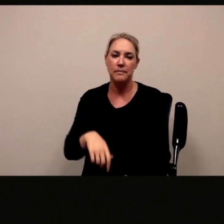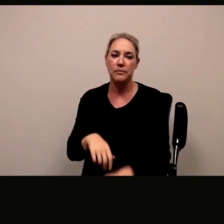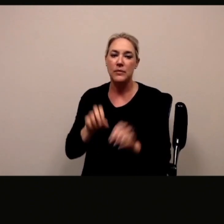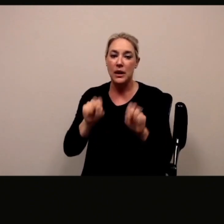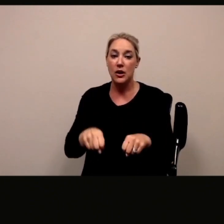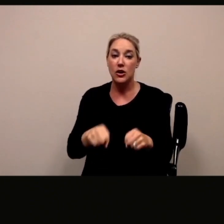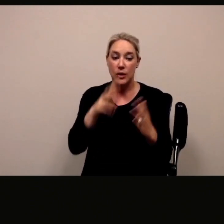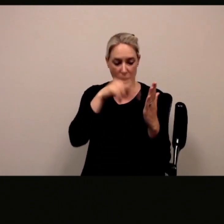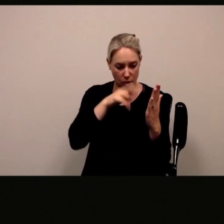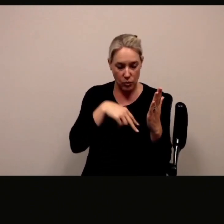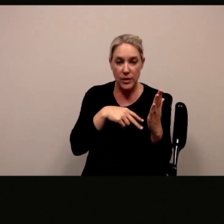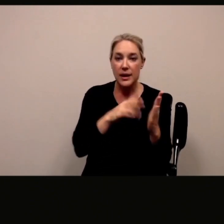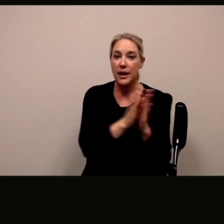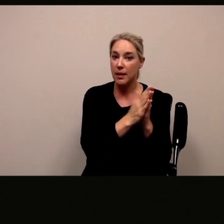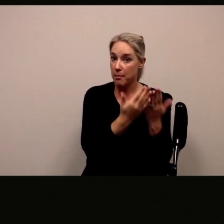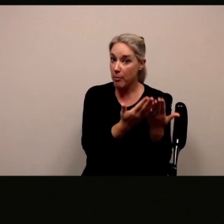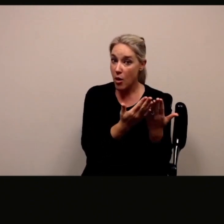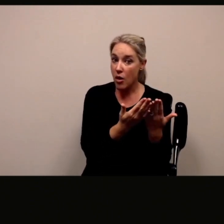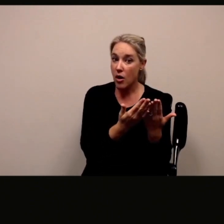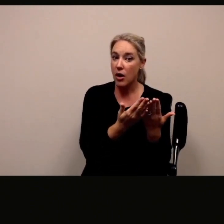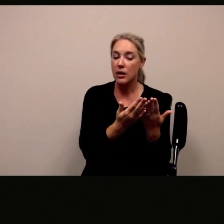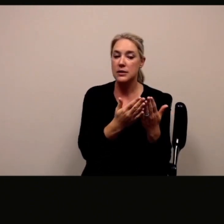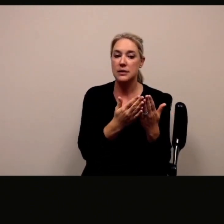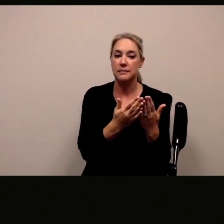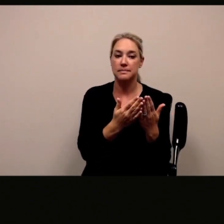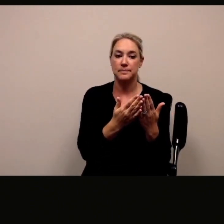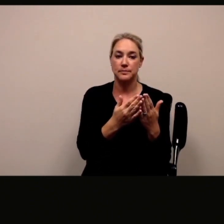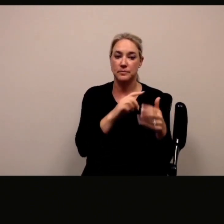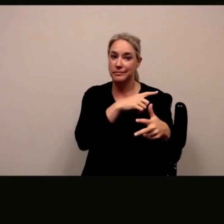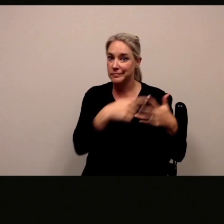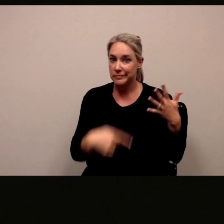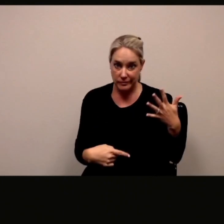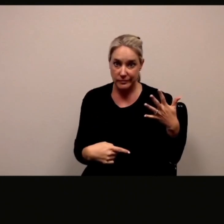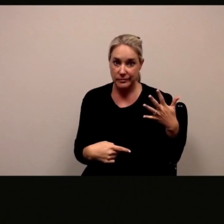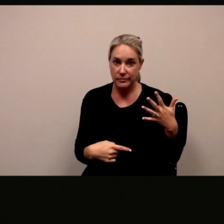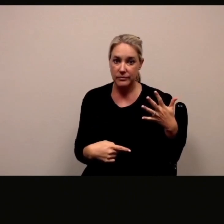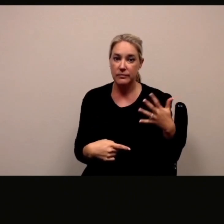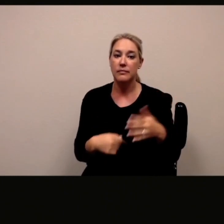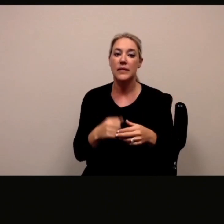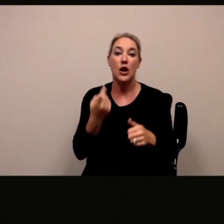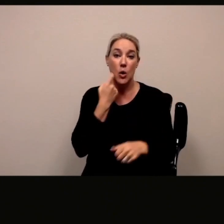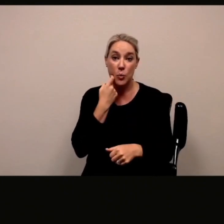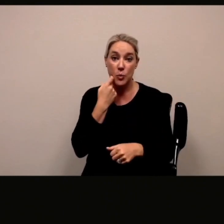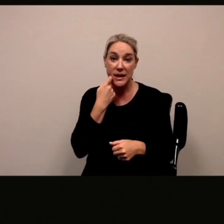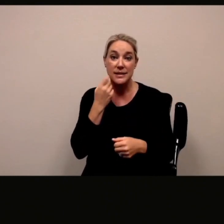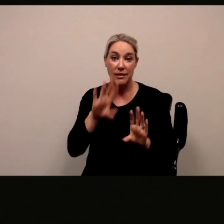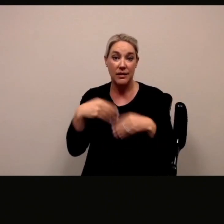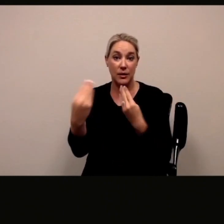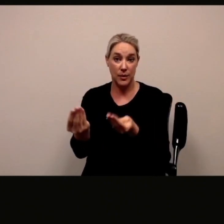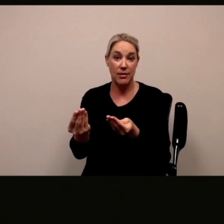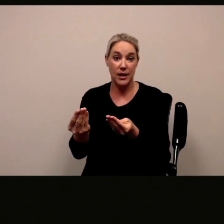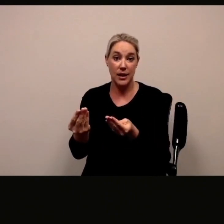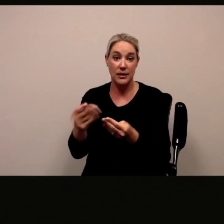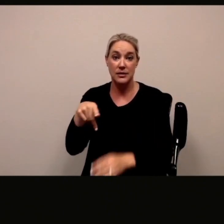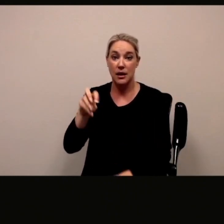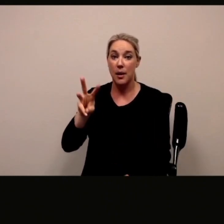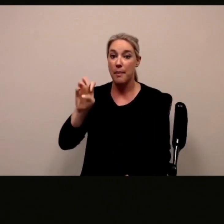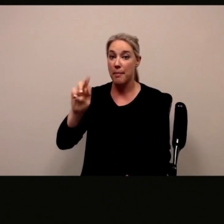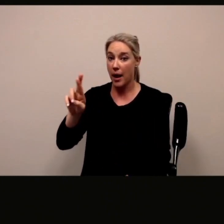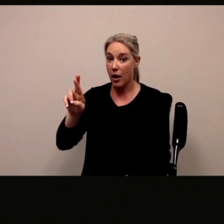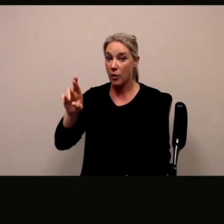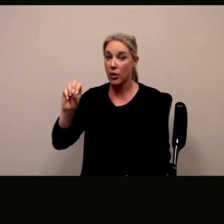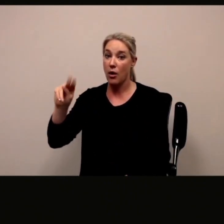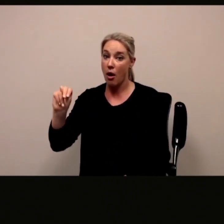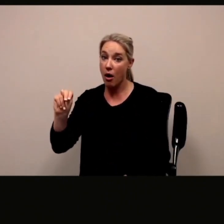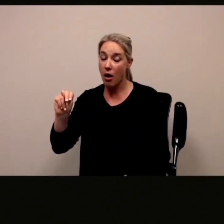Stuck in the Shallow End. There's the recently released Power On, and Cultivating Genius are just some of the